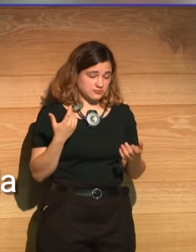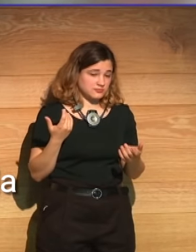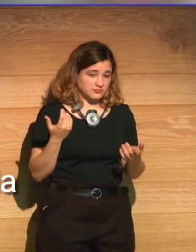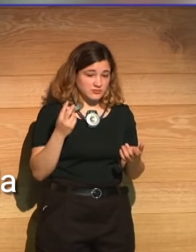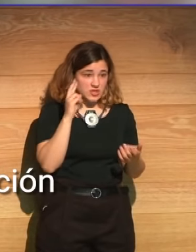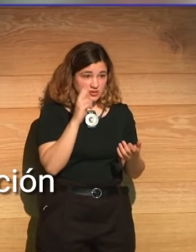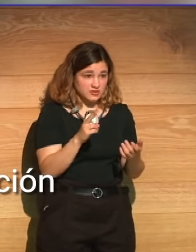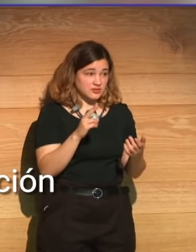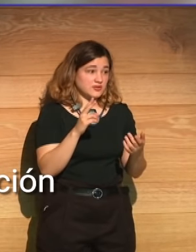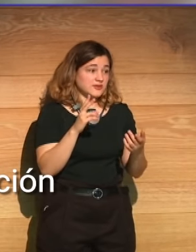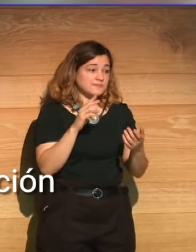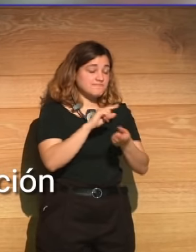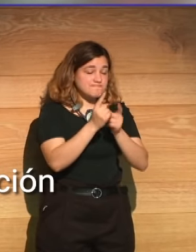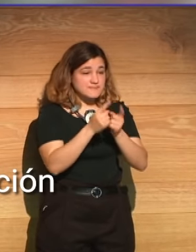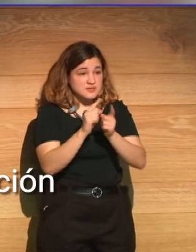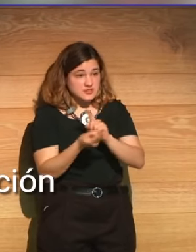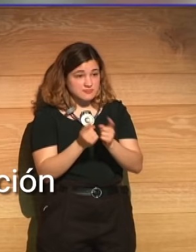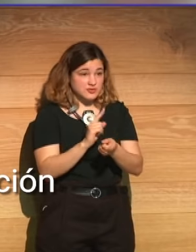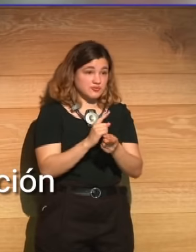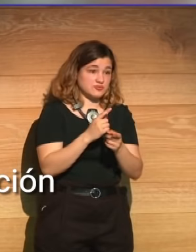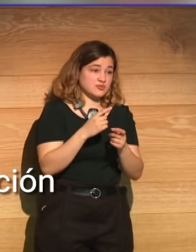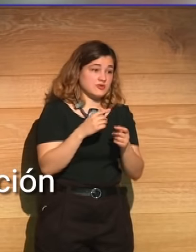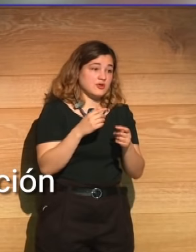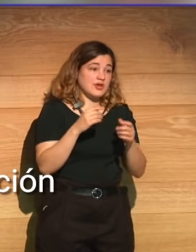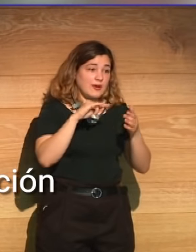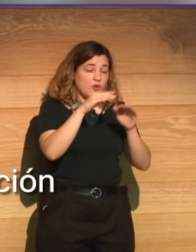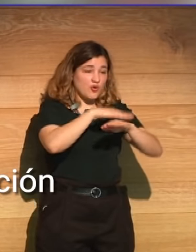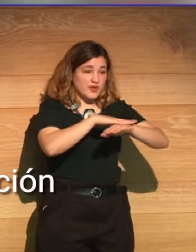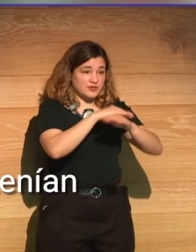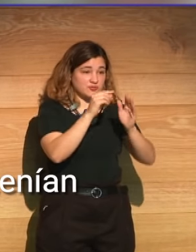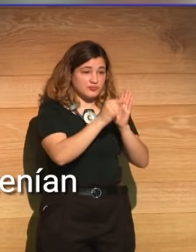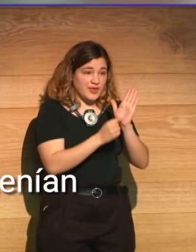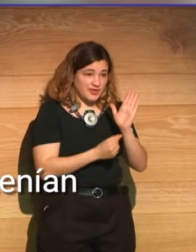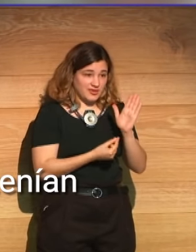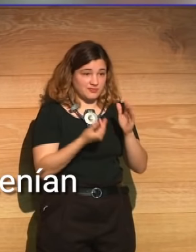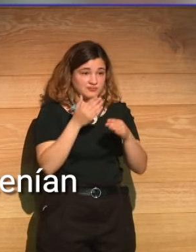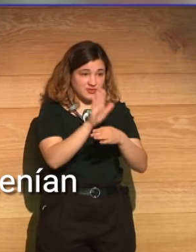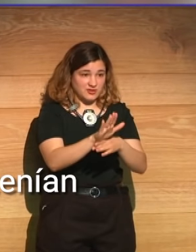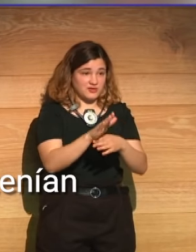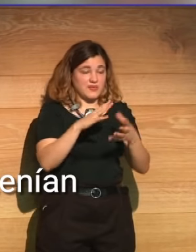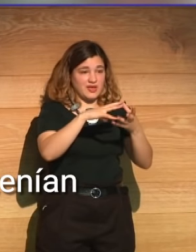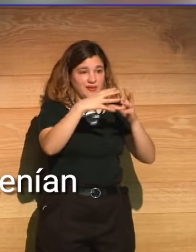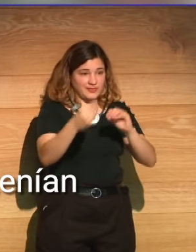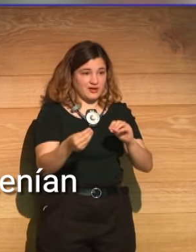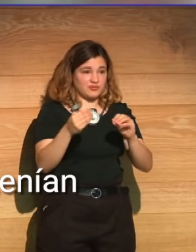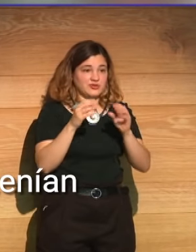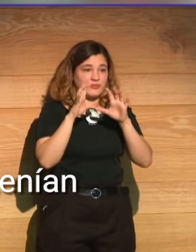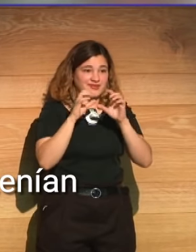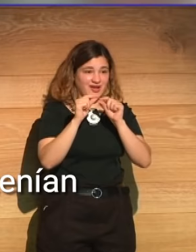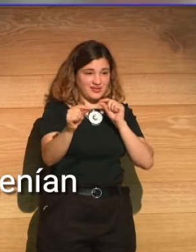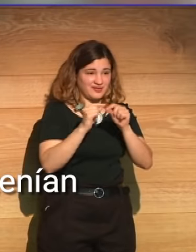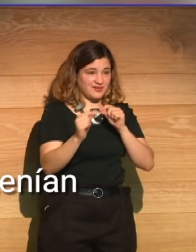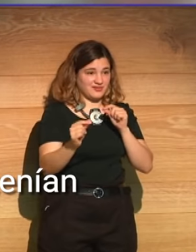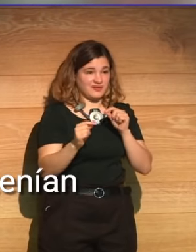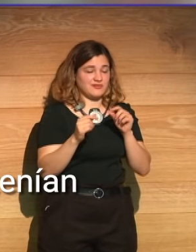digital learning for continuous opportunities to teach while schools were closed, many of these refugee hosting communities didn't have